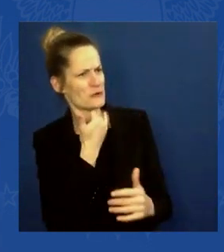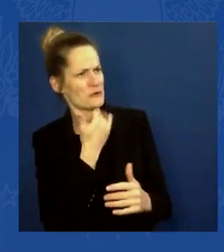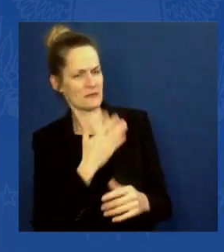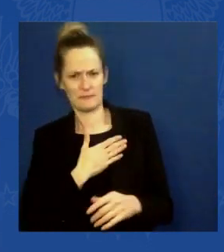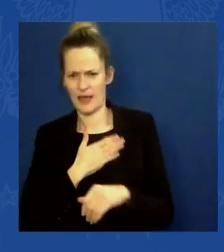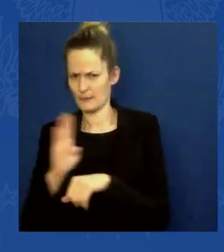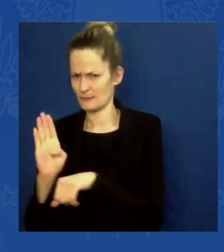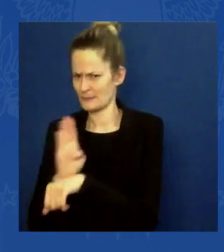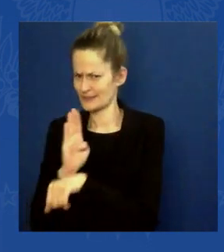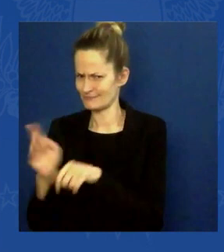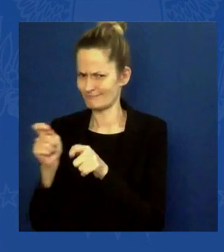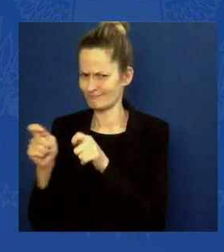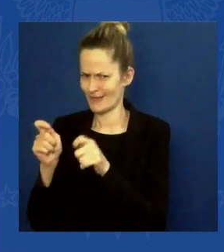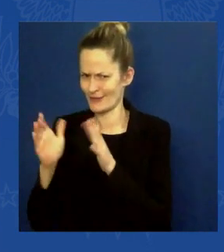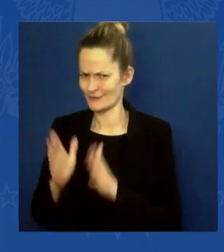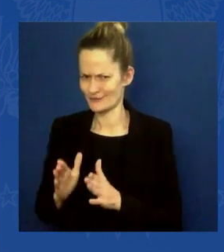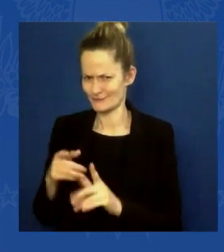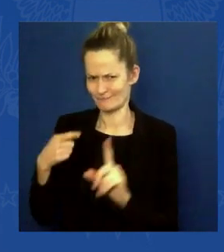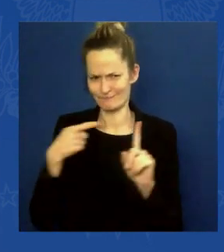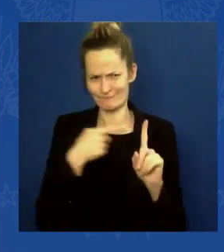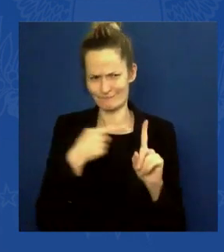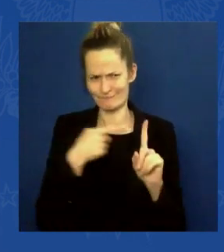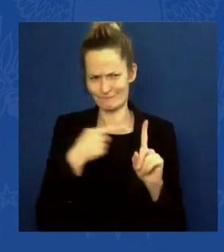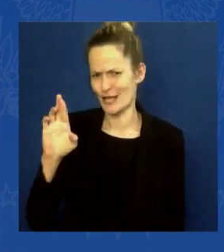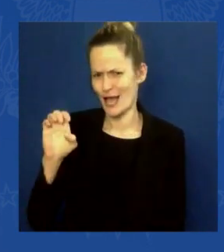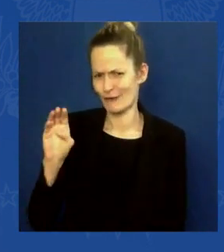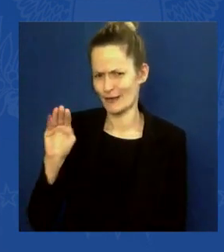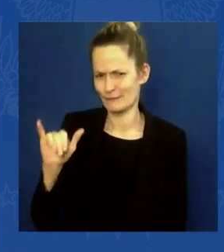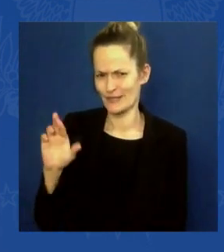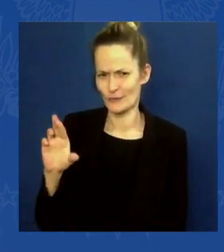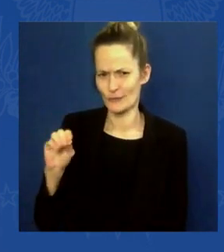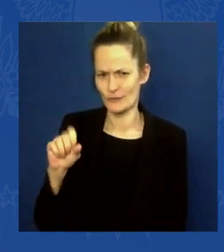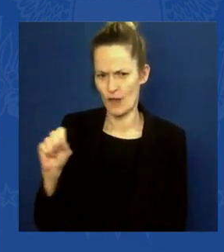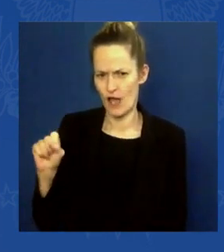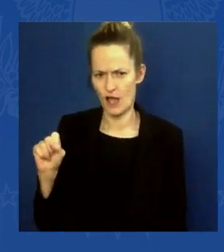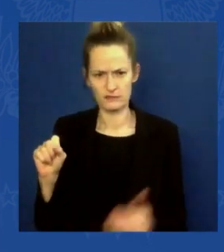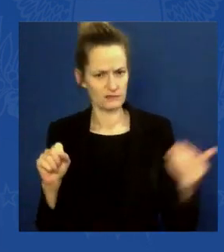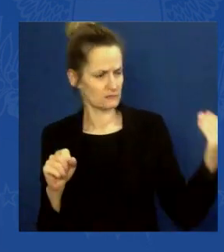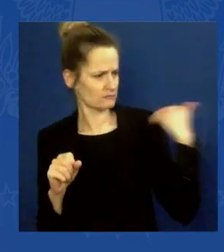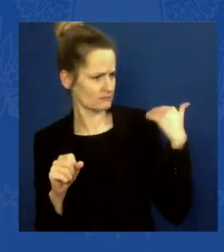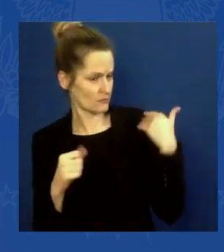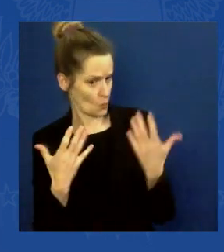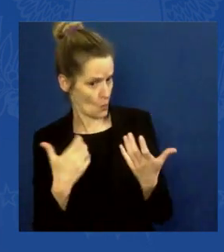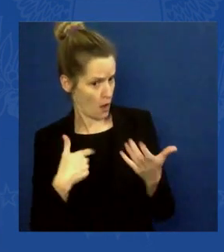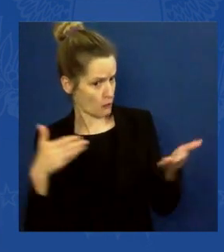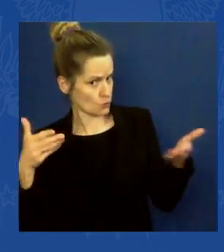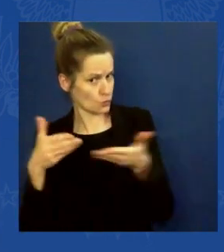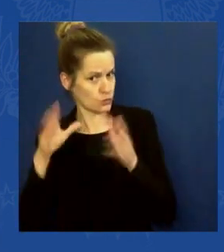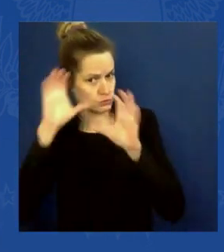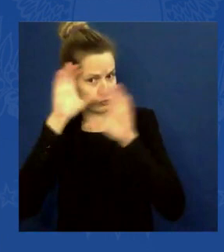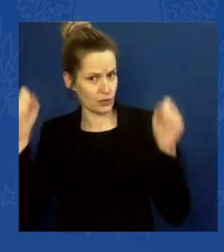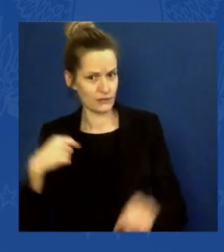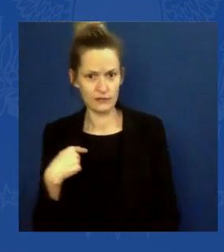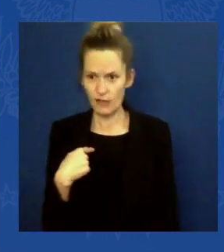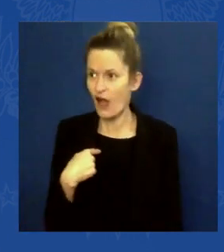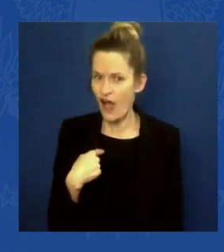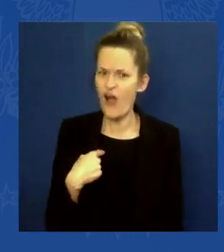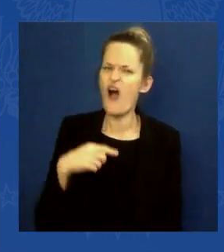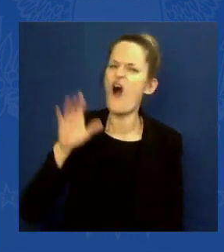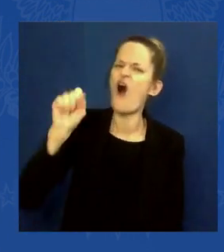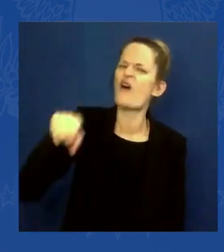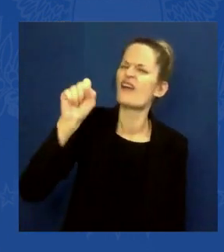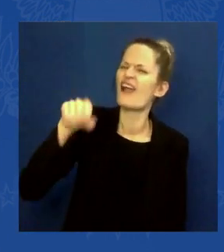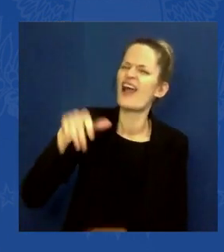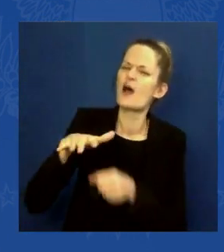to introduce the president tomorrow? And I was like, yeah, I'll introduce Morgan Buchanan, Local 68's president, at some function, you know? And he said,